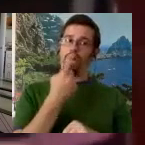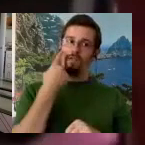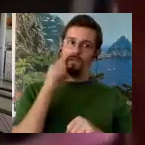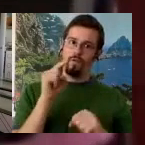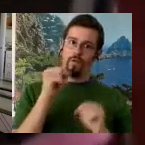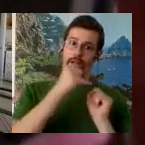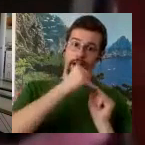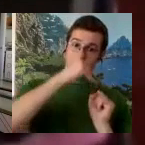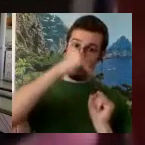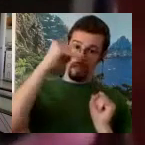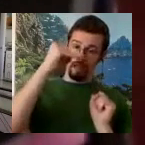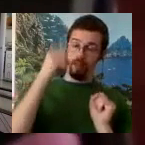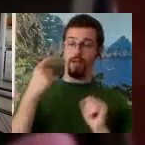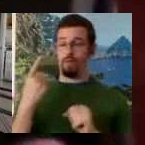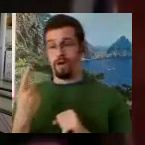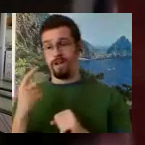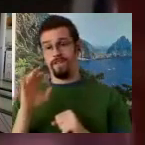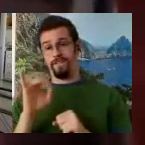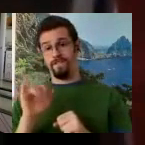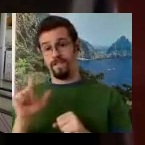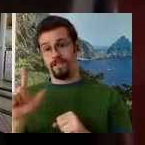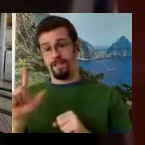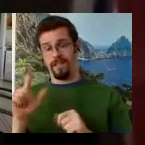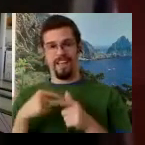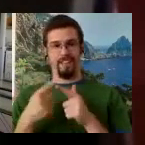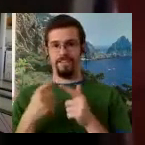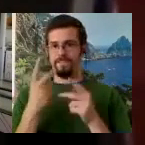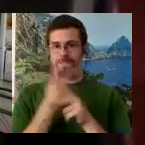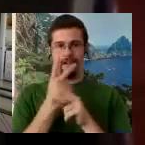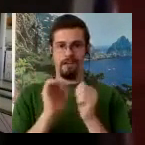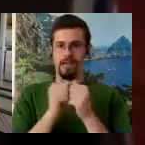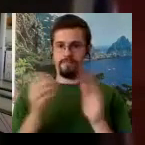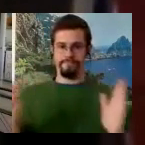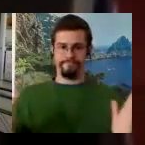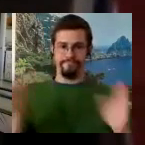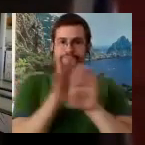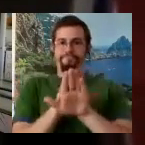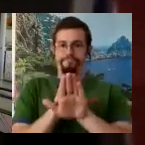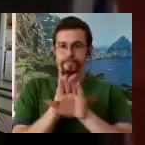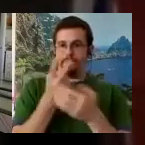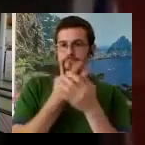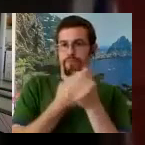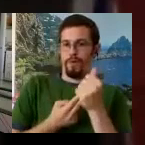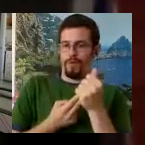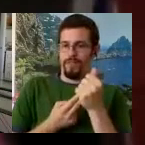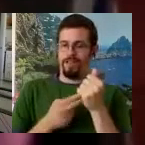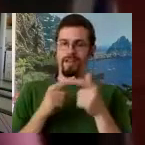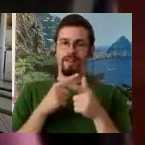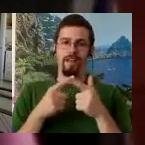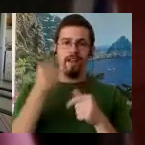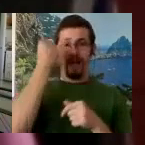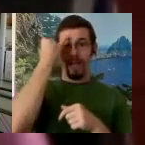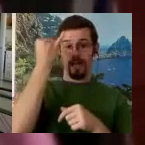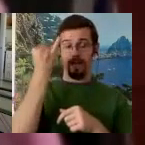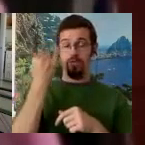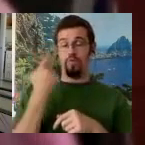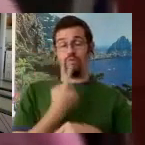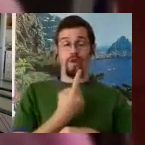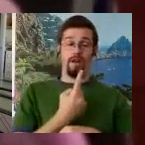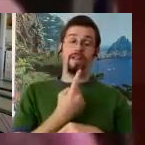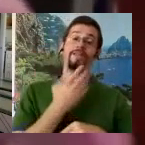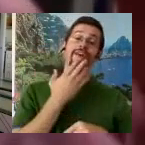create one for the fill, and then we figure out how we can put them together. And we have the idea that one is the color of the line and one is the color